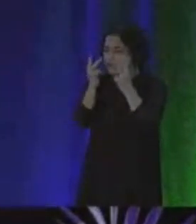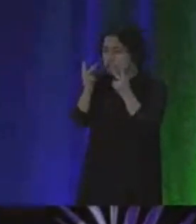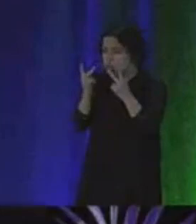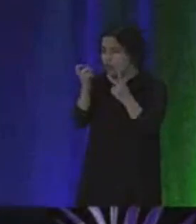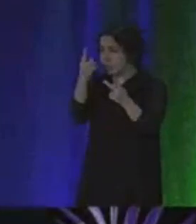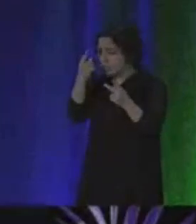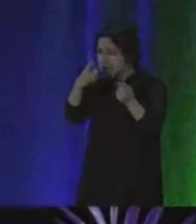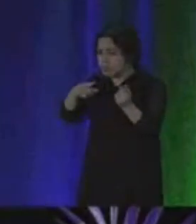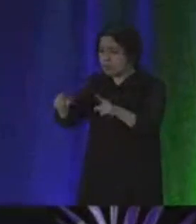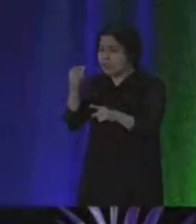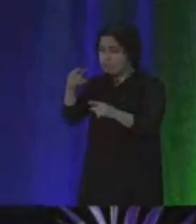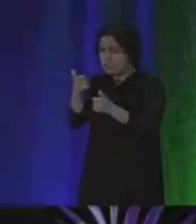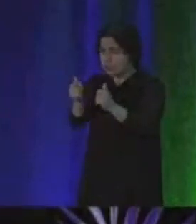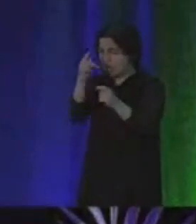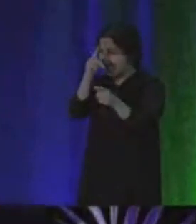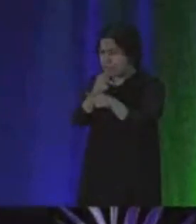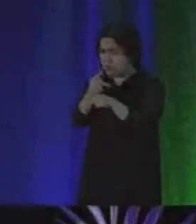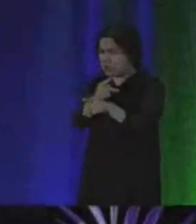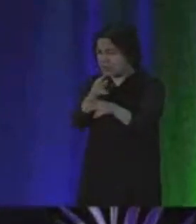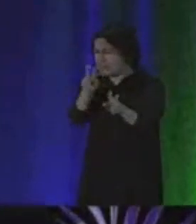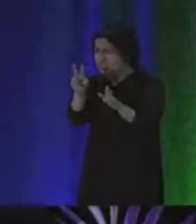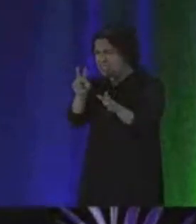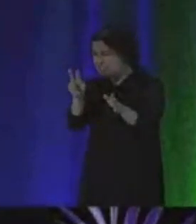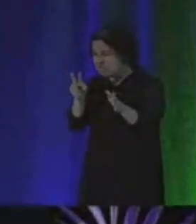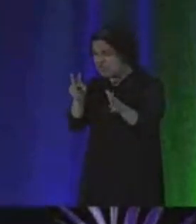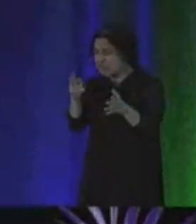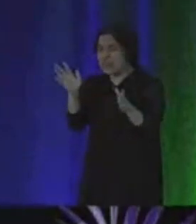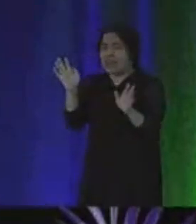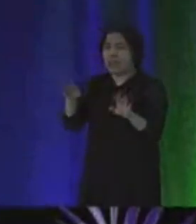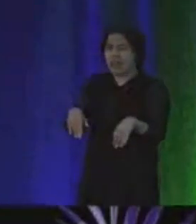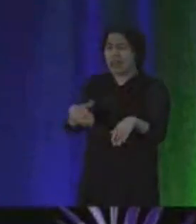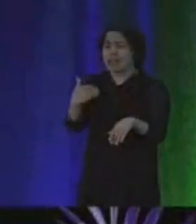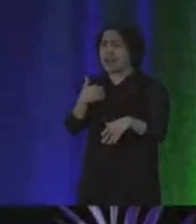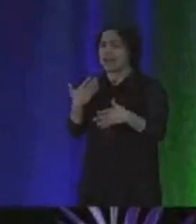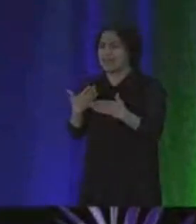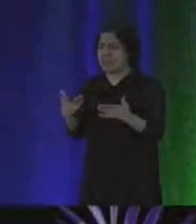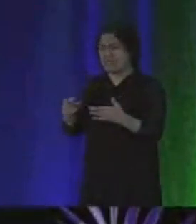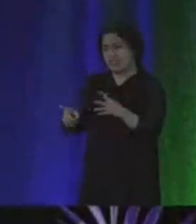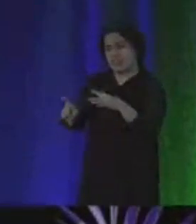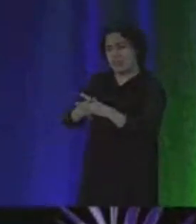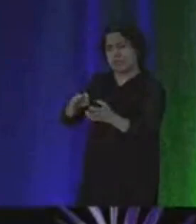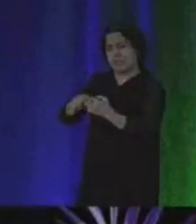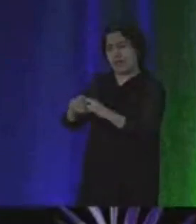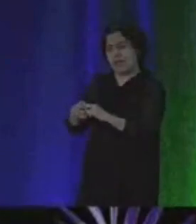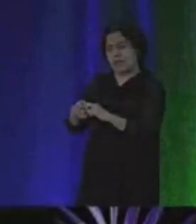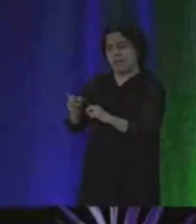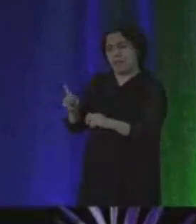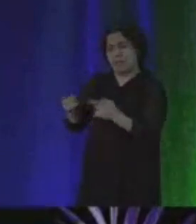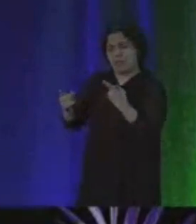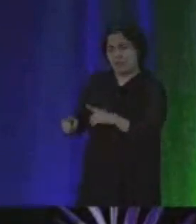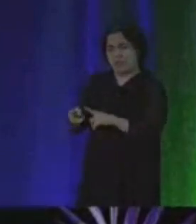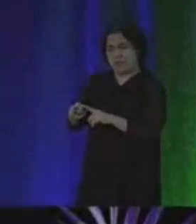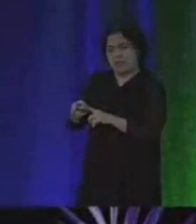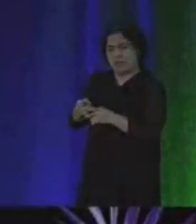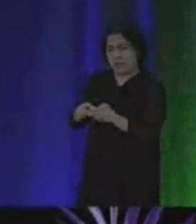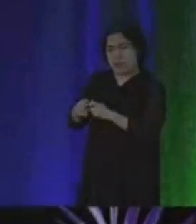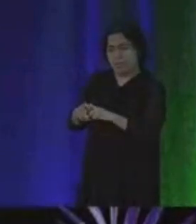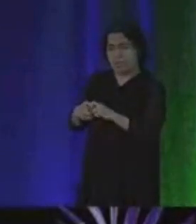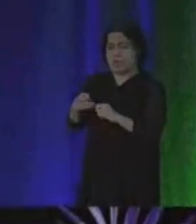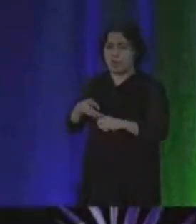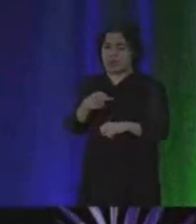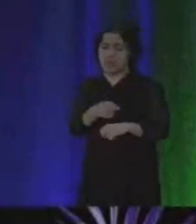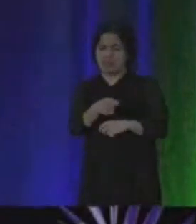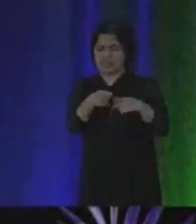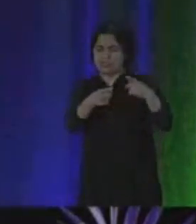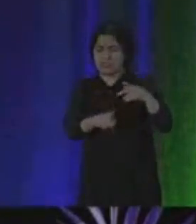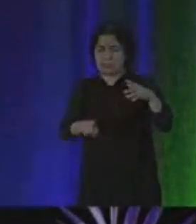So if you're trying to figure out like, hey, there's this thing that's a problem, like where did that happen? Or you say, oh, when this